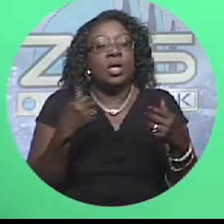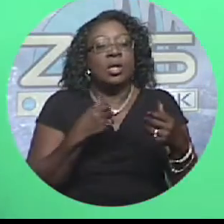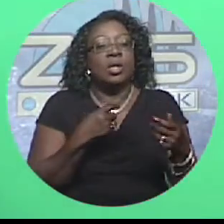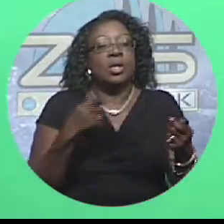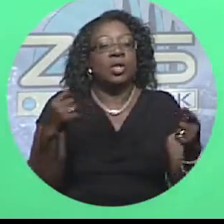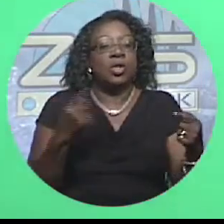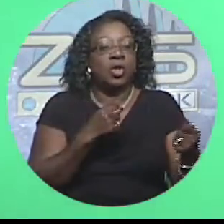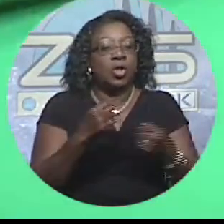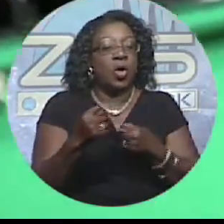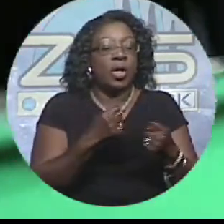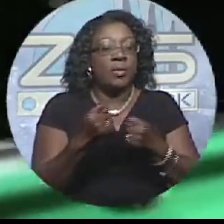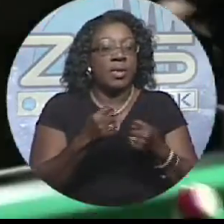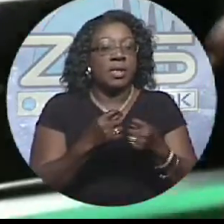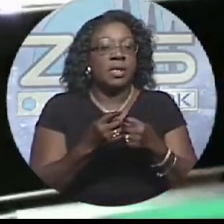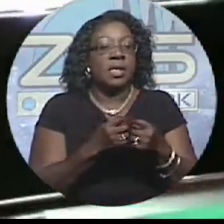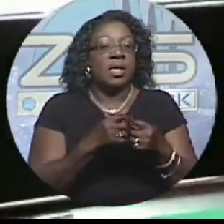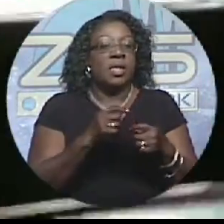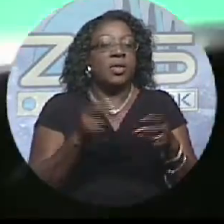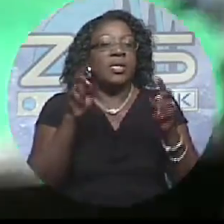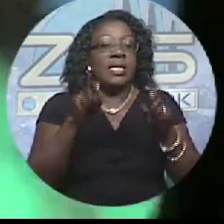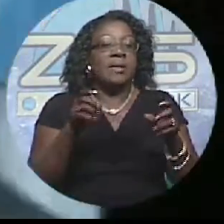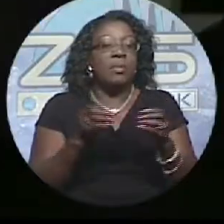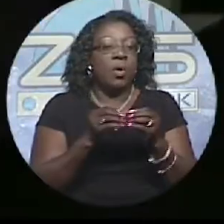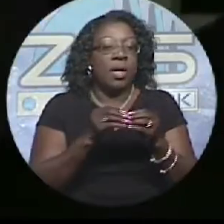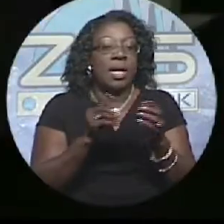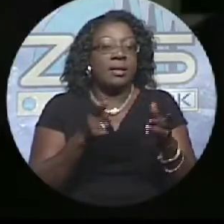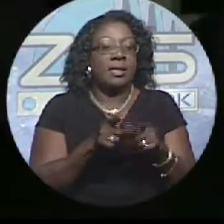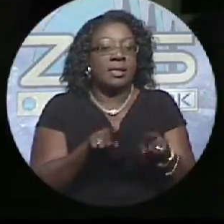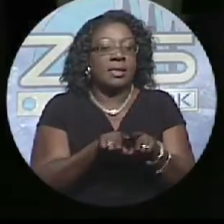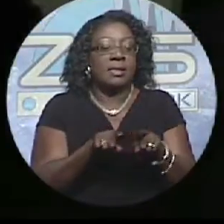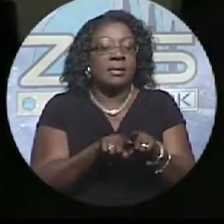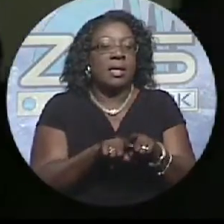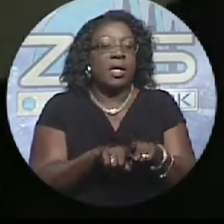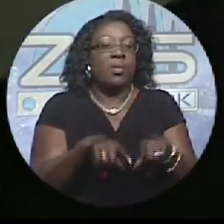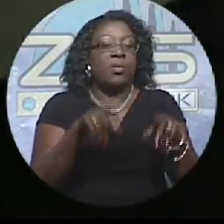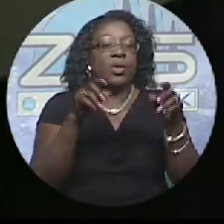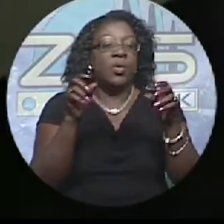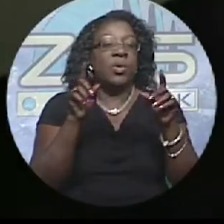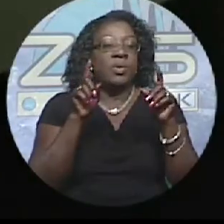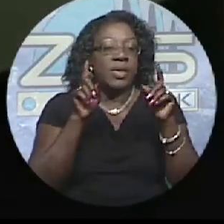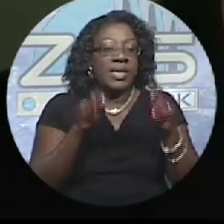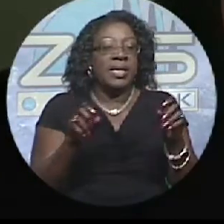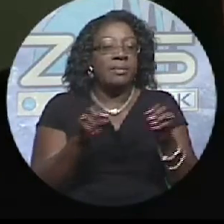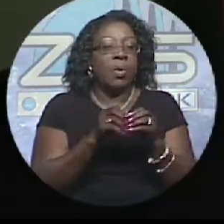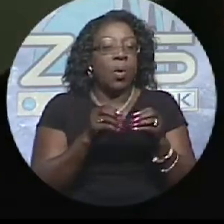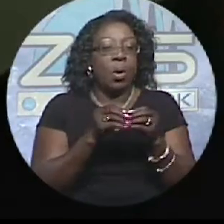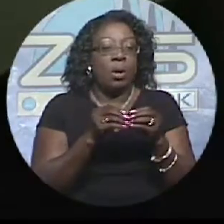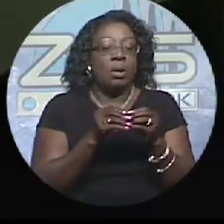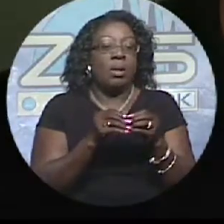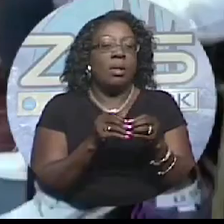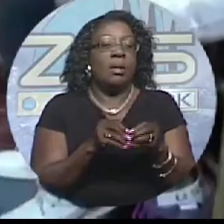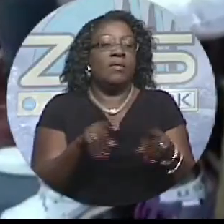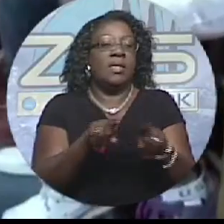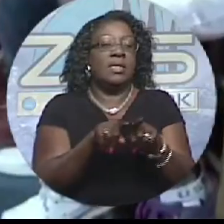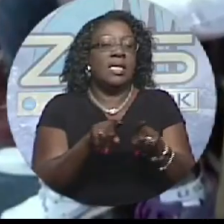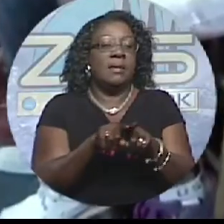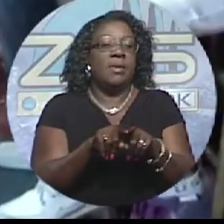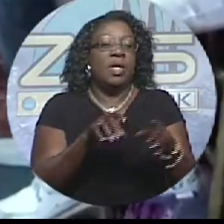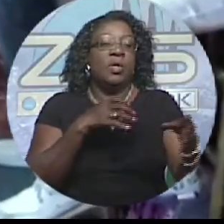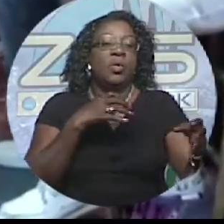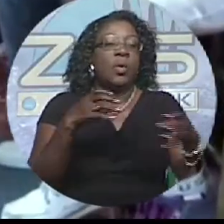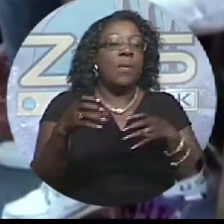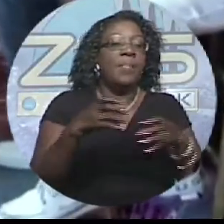more tournaments like this so you guys can get better? Yeah, we do need more tournaments to get the exposure to compete against